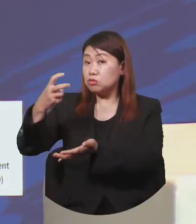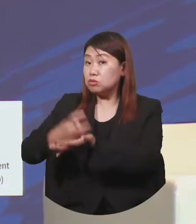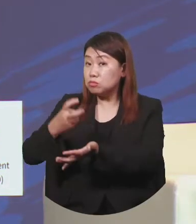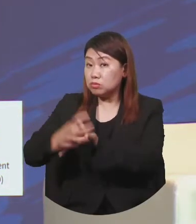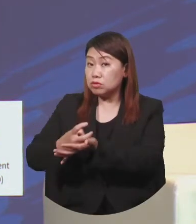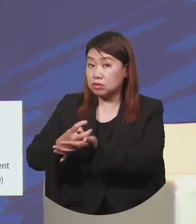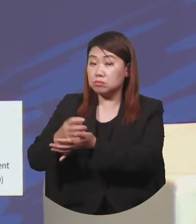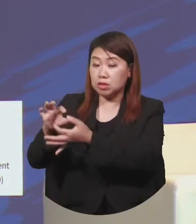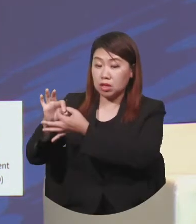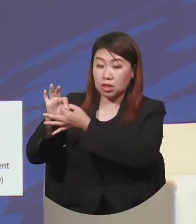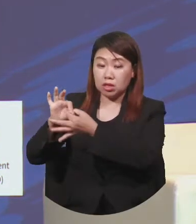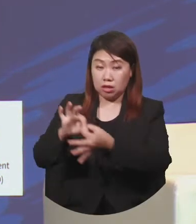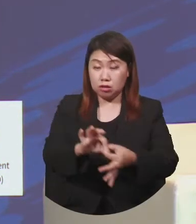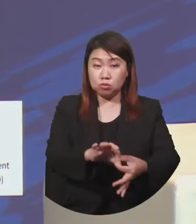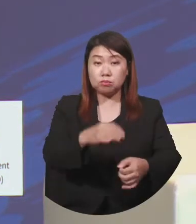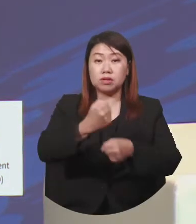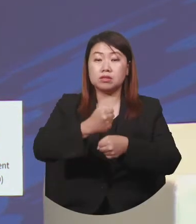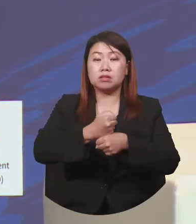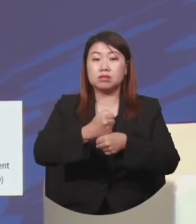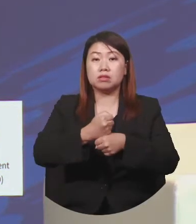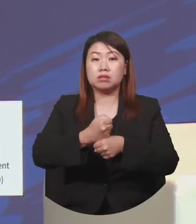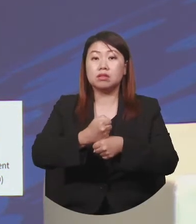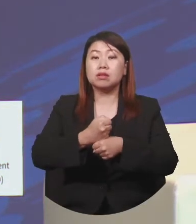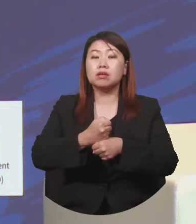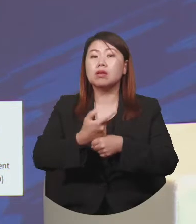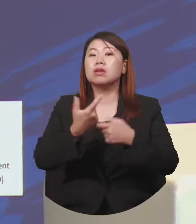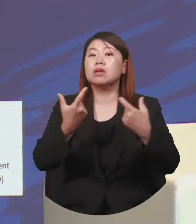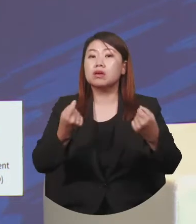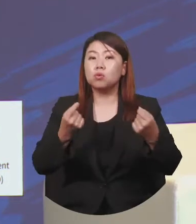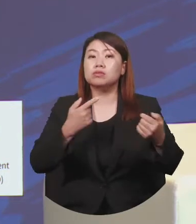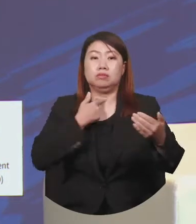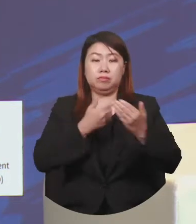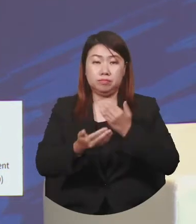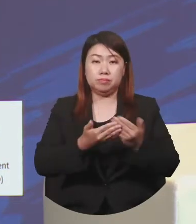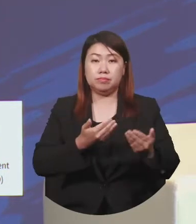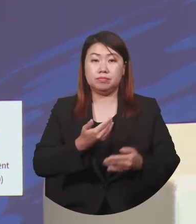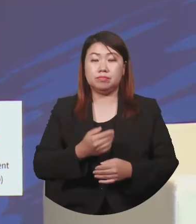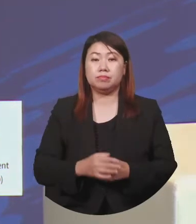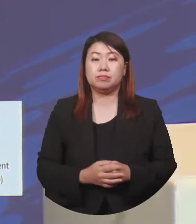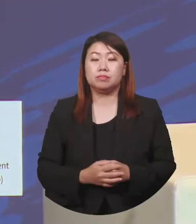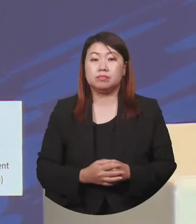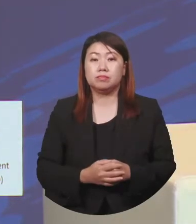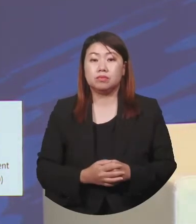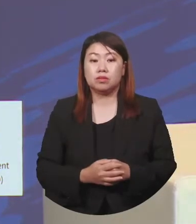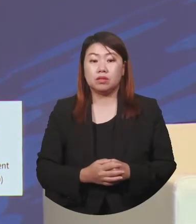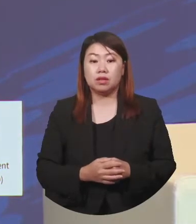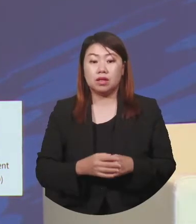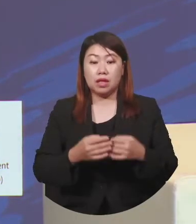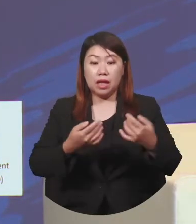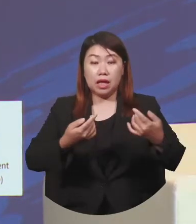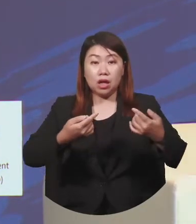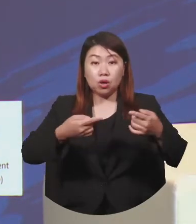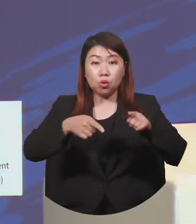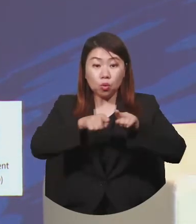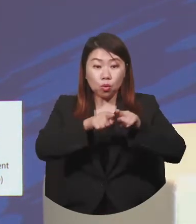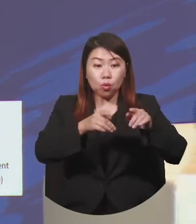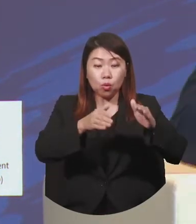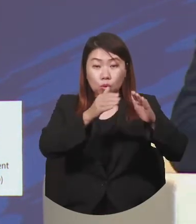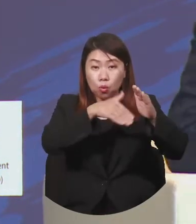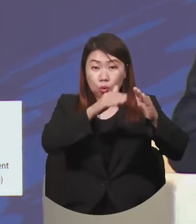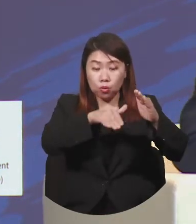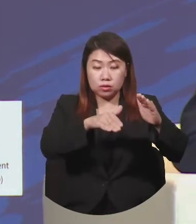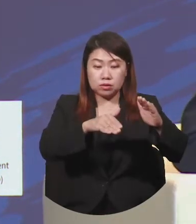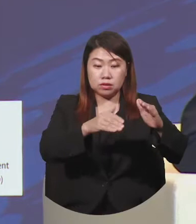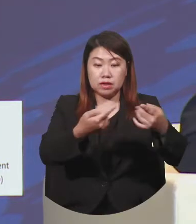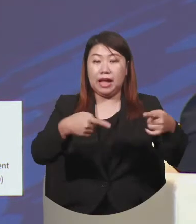Other ways that, we hear about people signing joint statements or MOUs. These things are